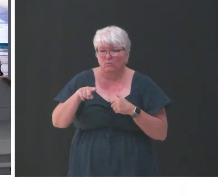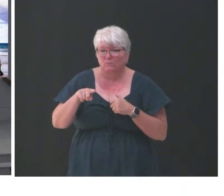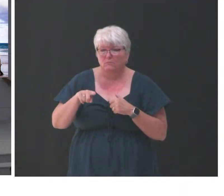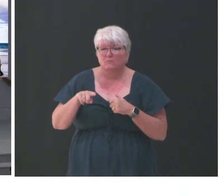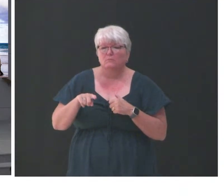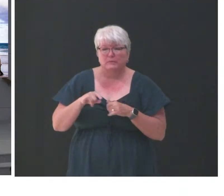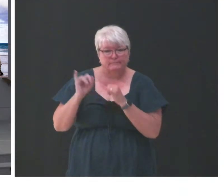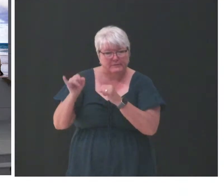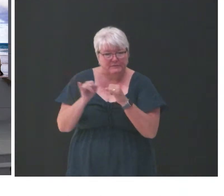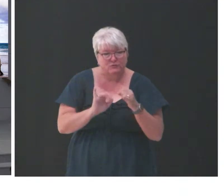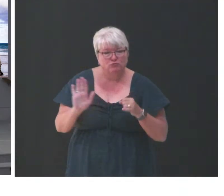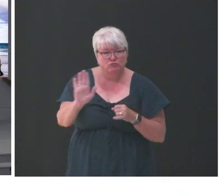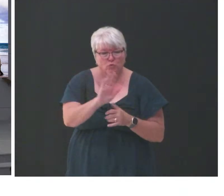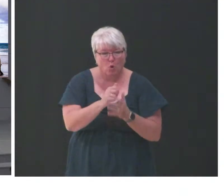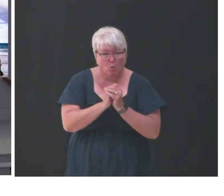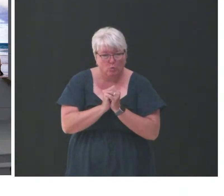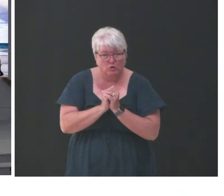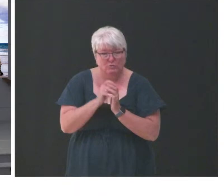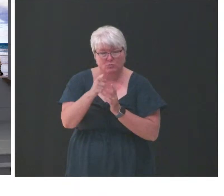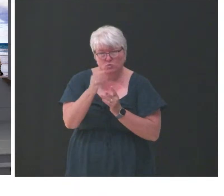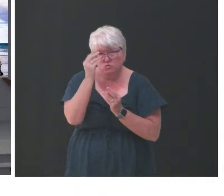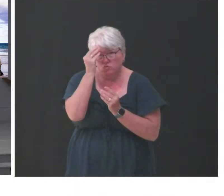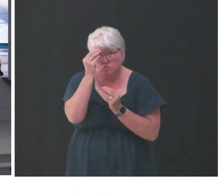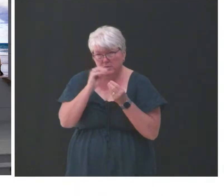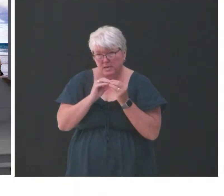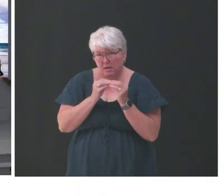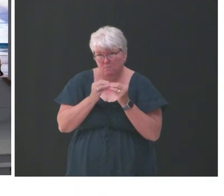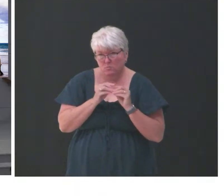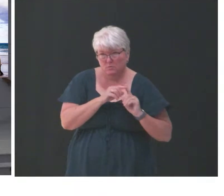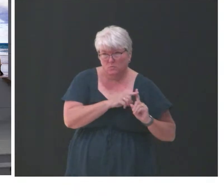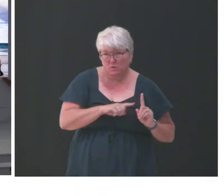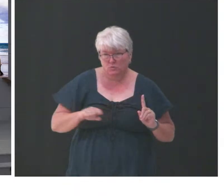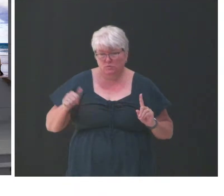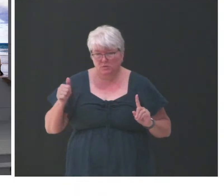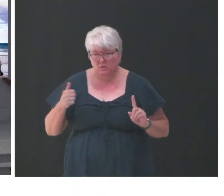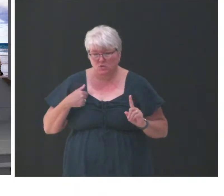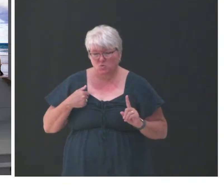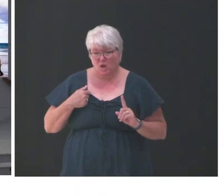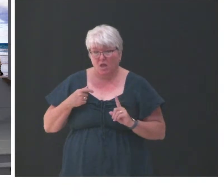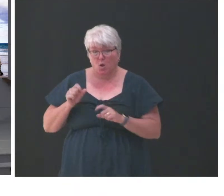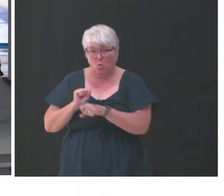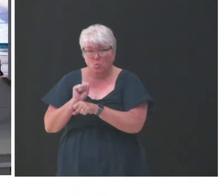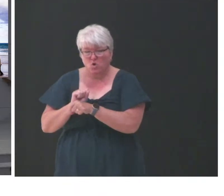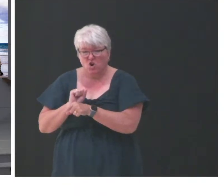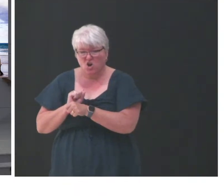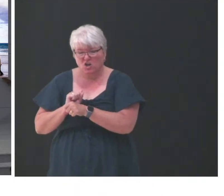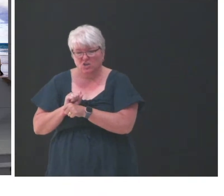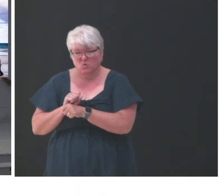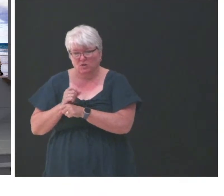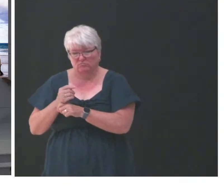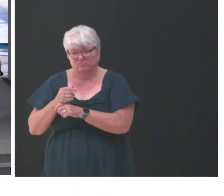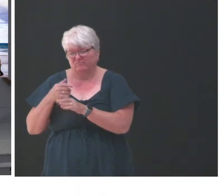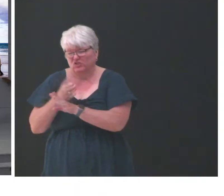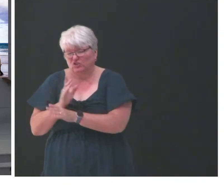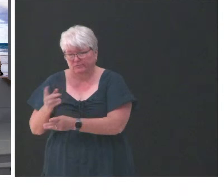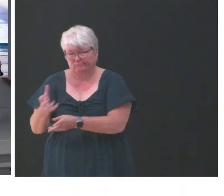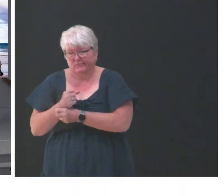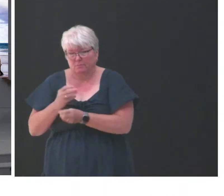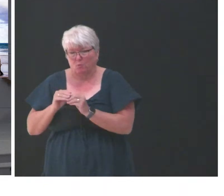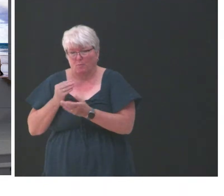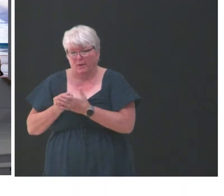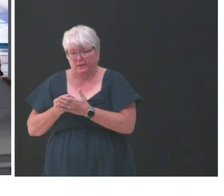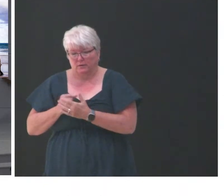at you. And you could cheat the numbers and make more money. Or you could cheat the assignment and make a better